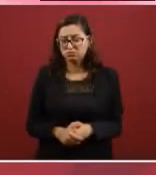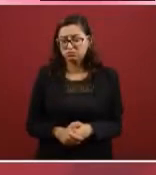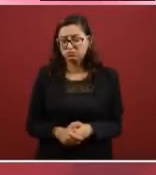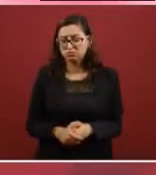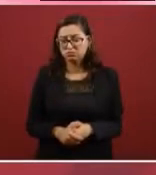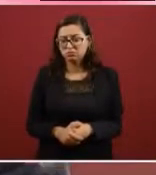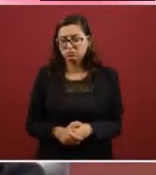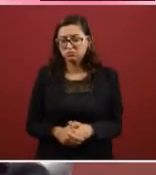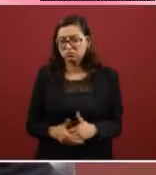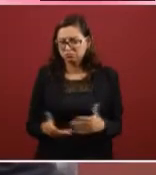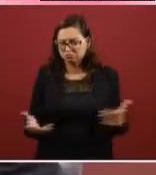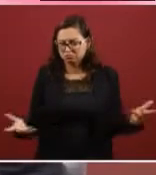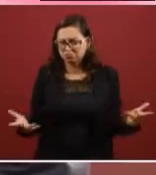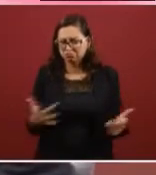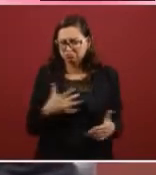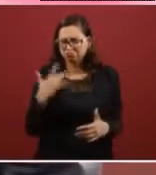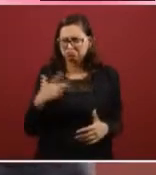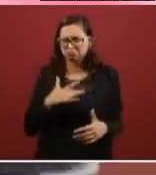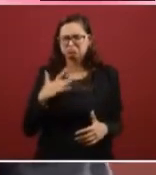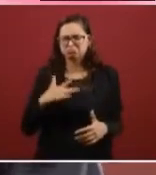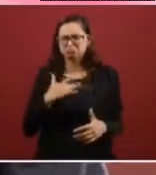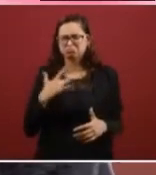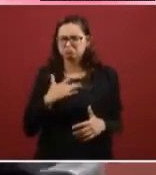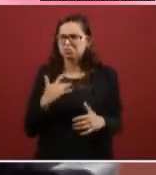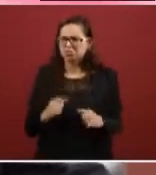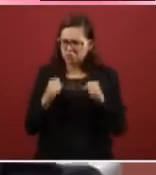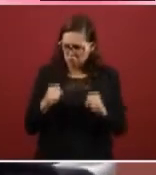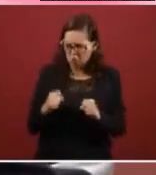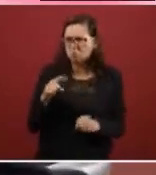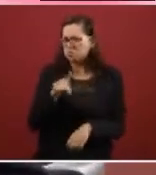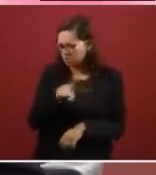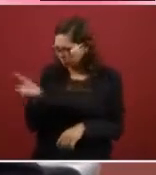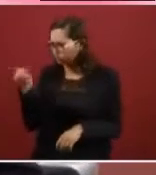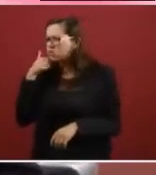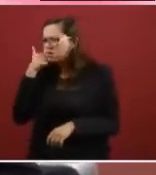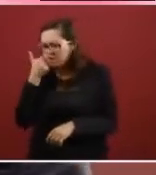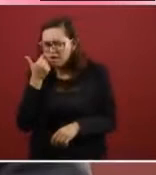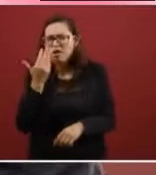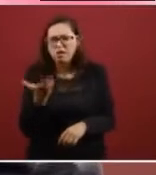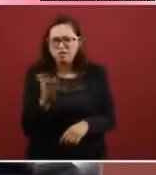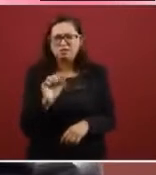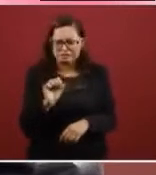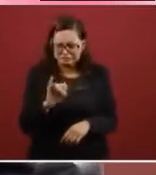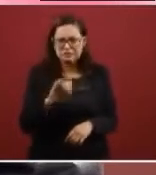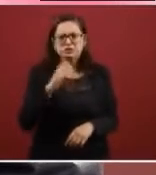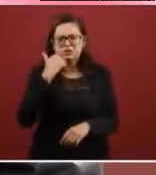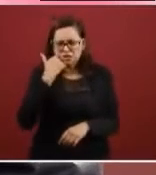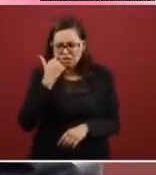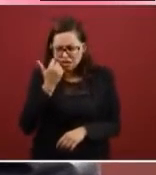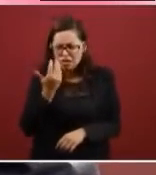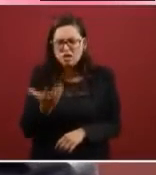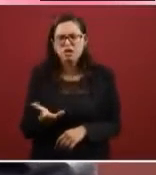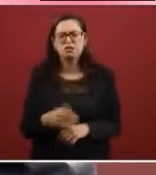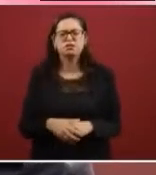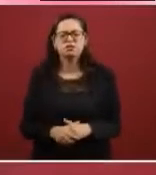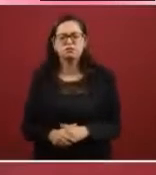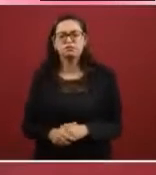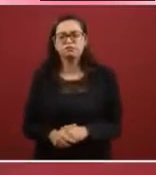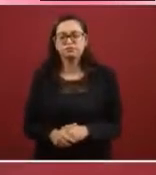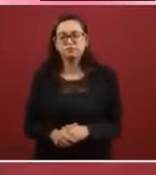pues la seguridad, or have the security that people want this. El programa. They want this program.